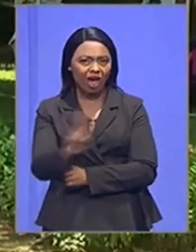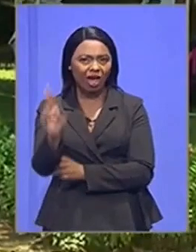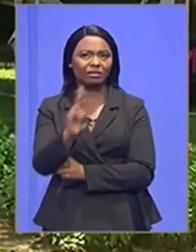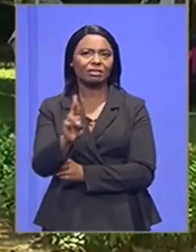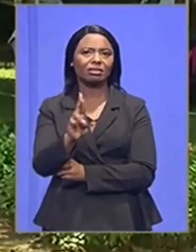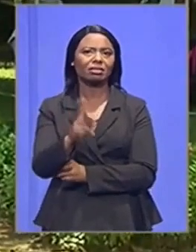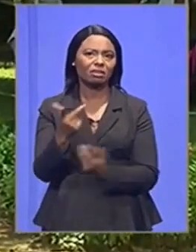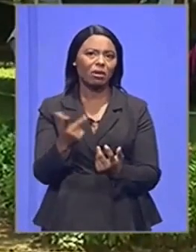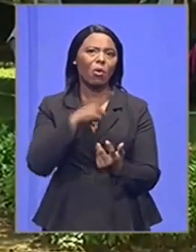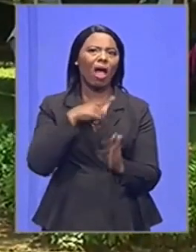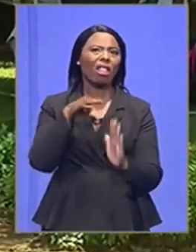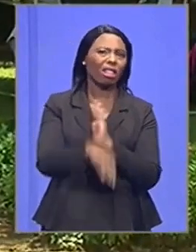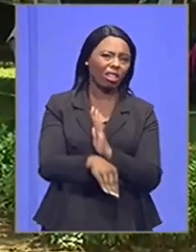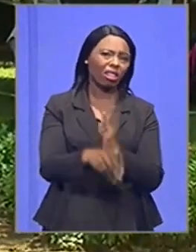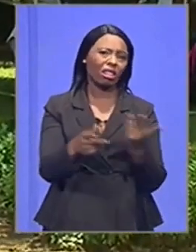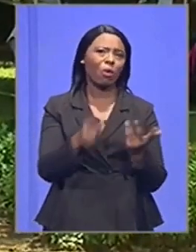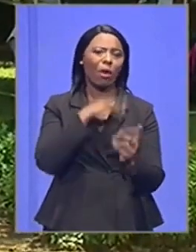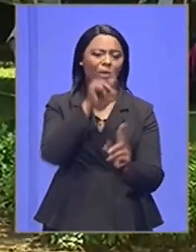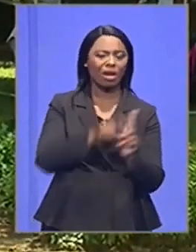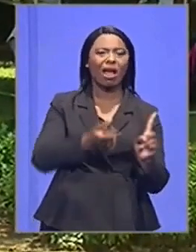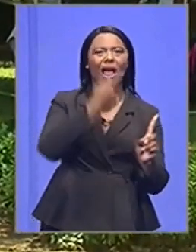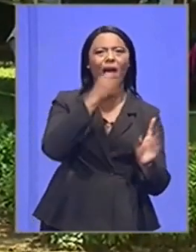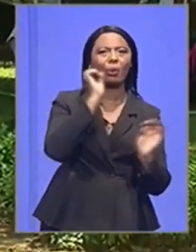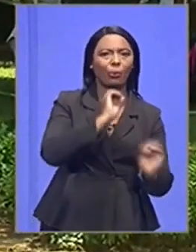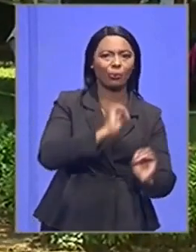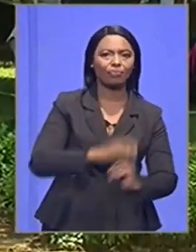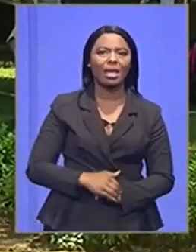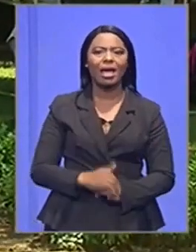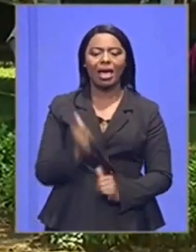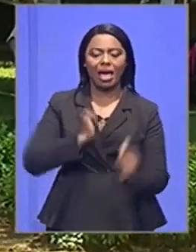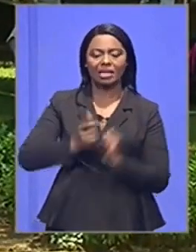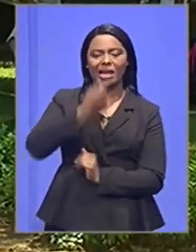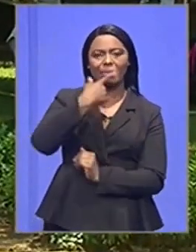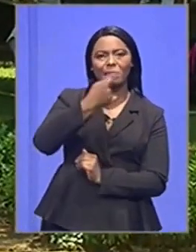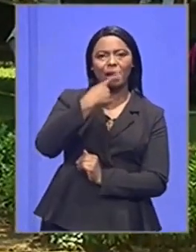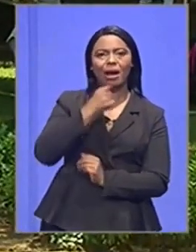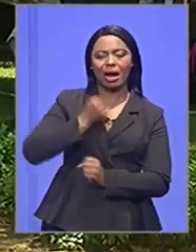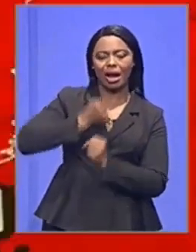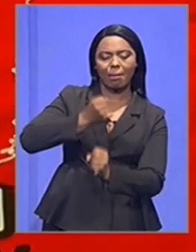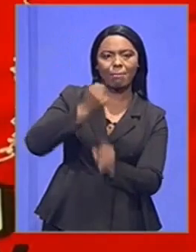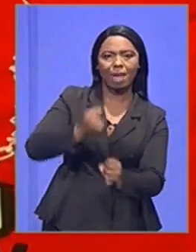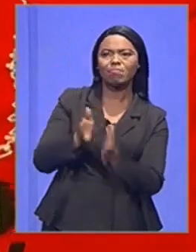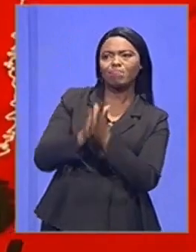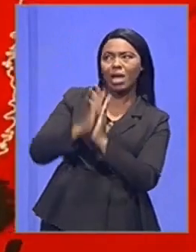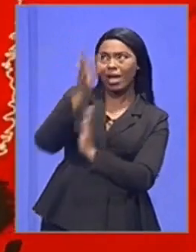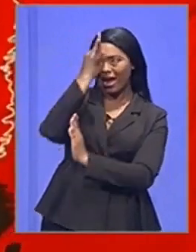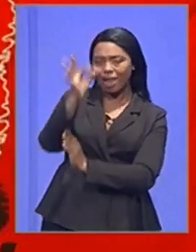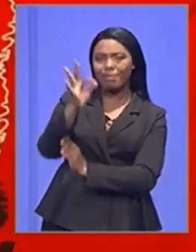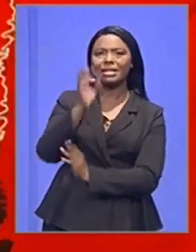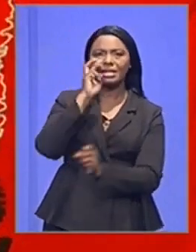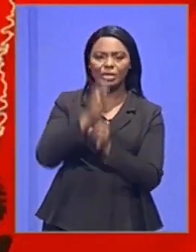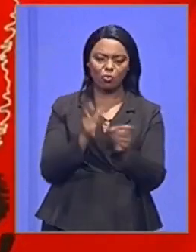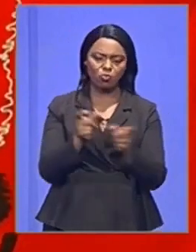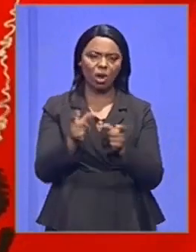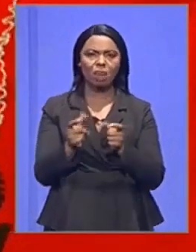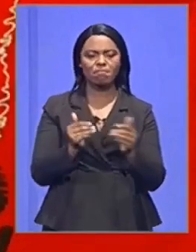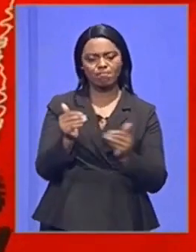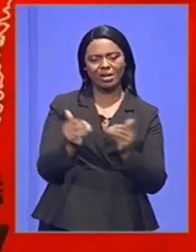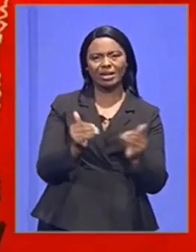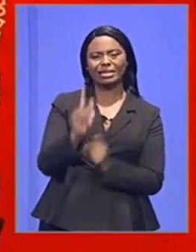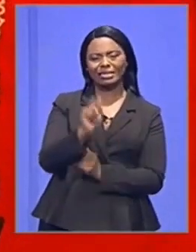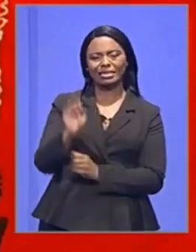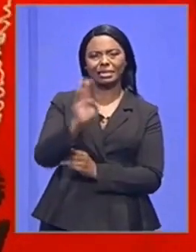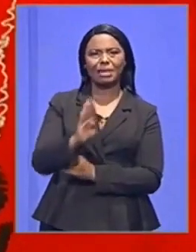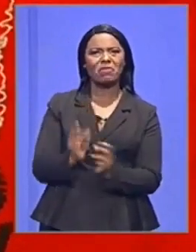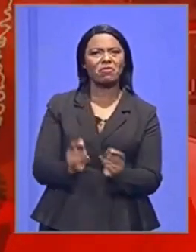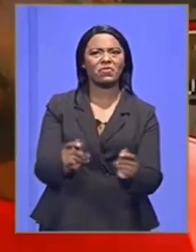112,600 rand. Mokgatlho wa go lwala ditokelo tša setšhaba treatment action campaign o ipile tša go mmušo gore o laodiše TB bjalo ka masetla pelo ao a tlhoka